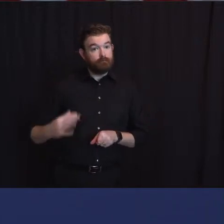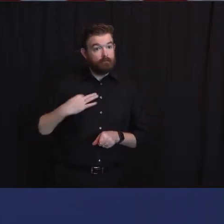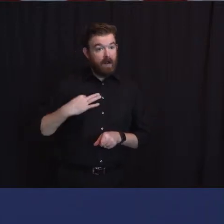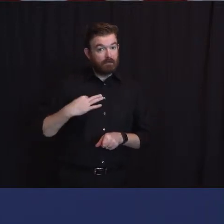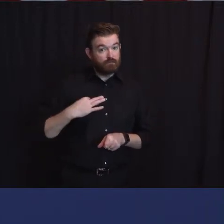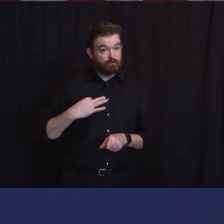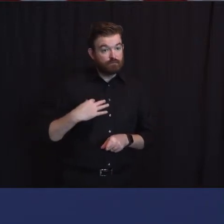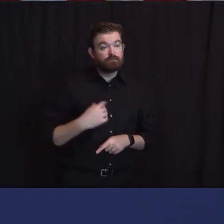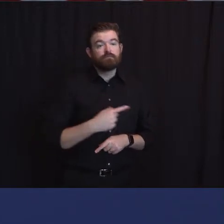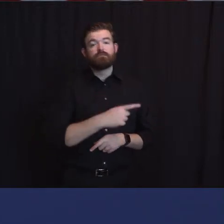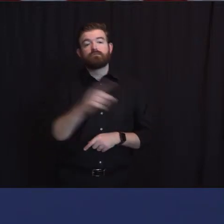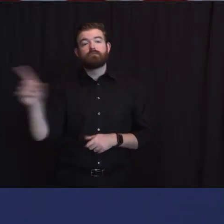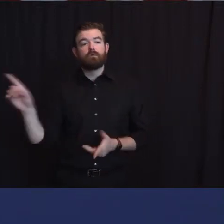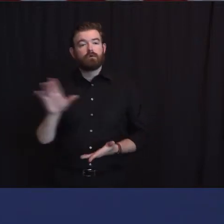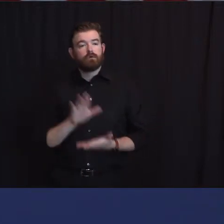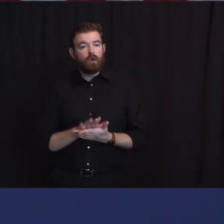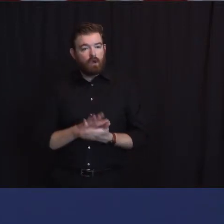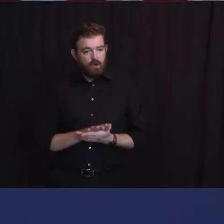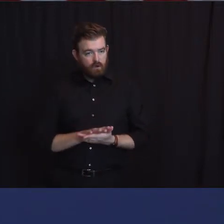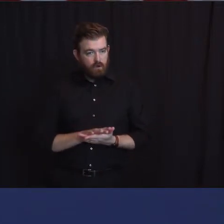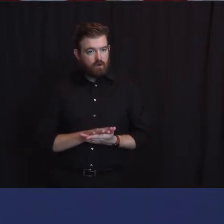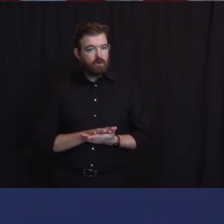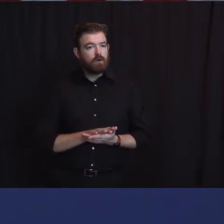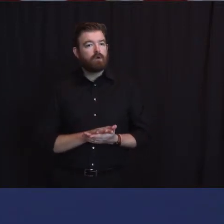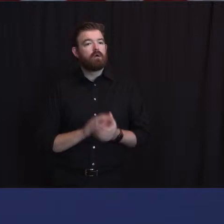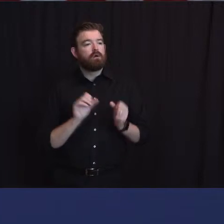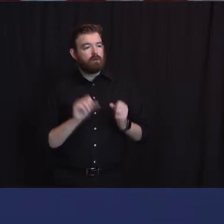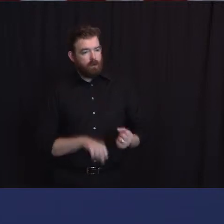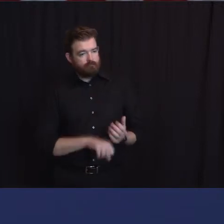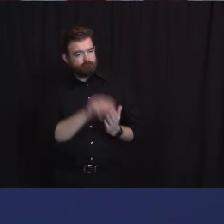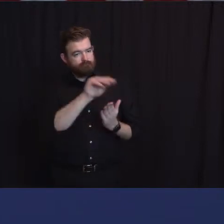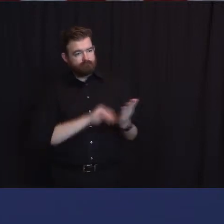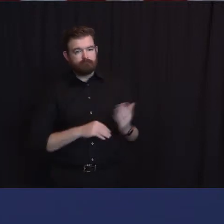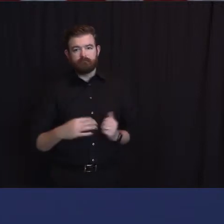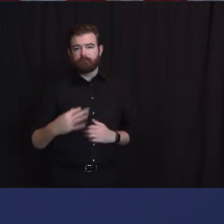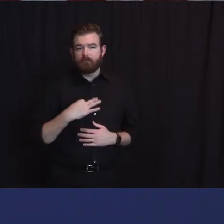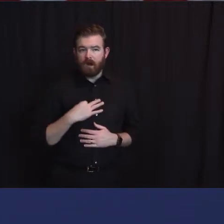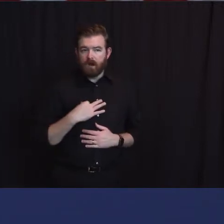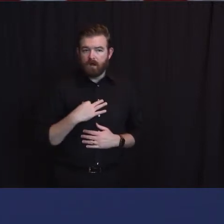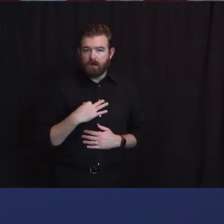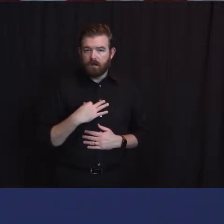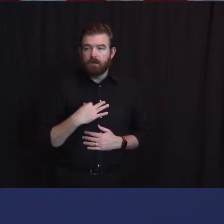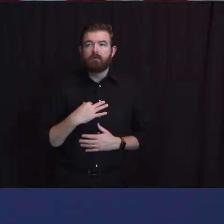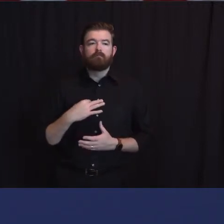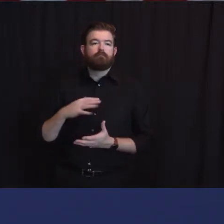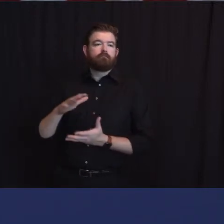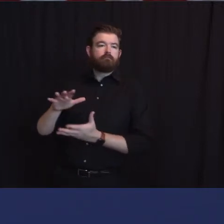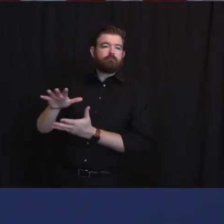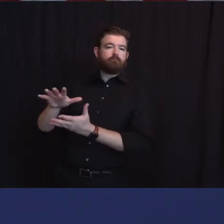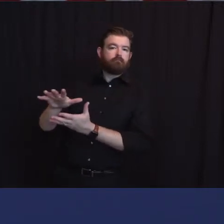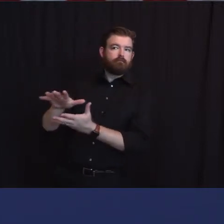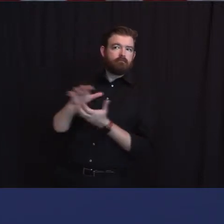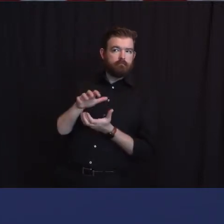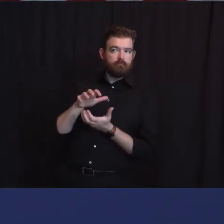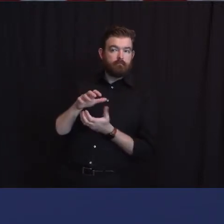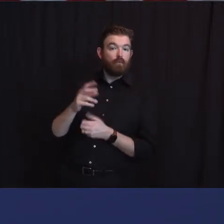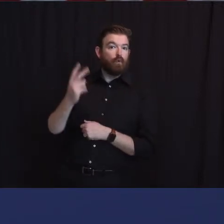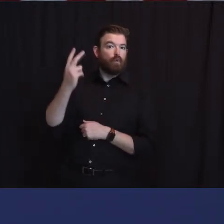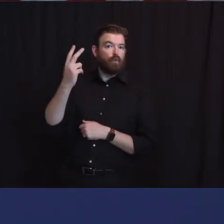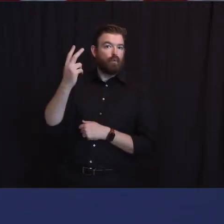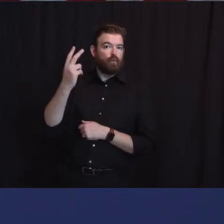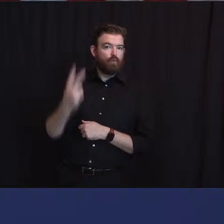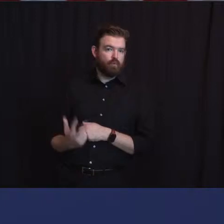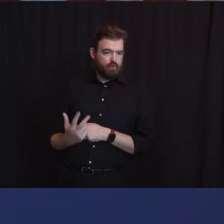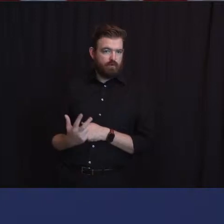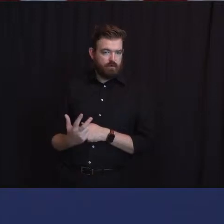with access to 2/3 of the total amount of their ESSER fund allocation amount. In order for New